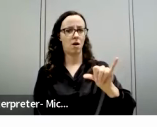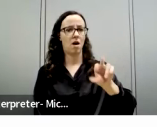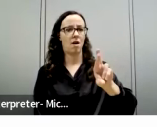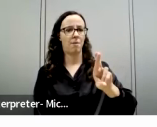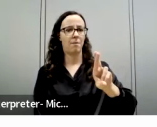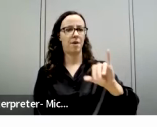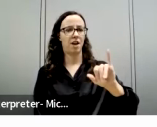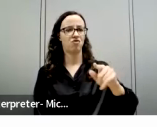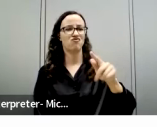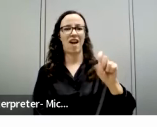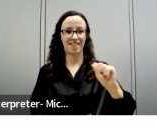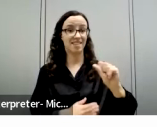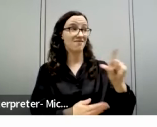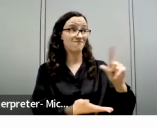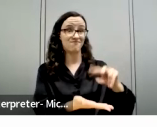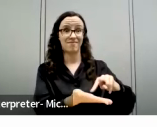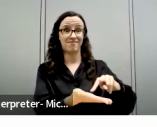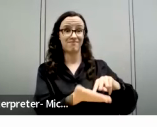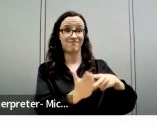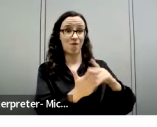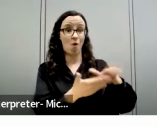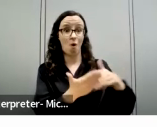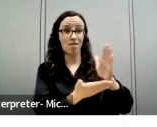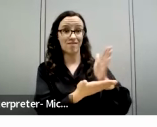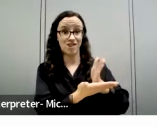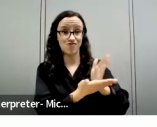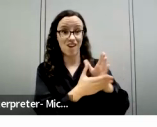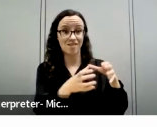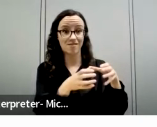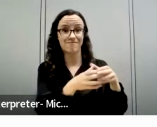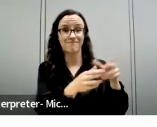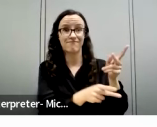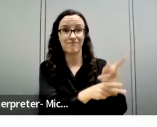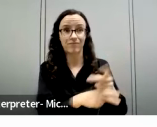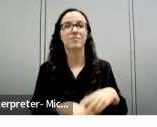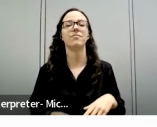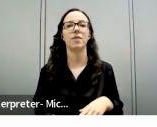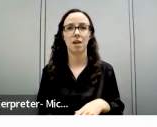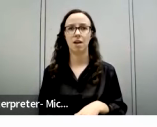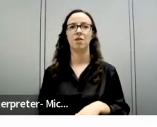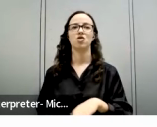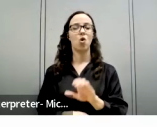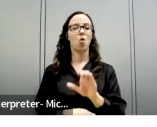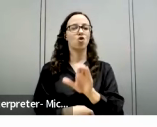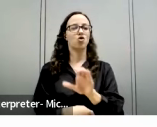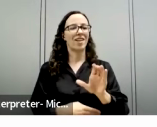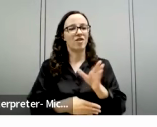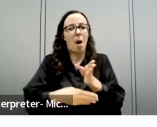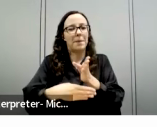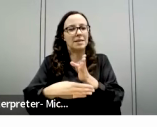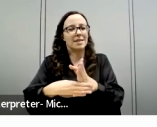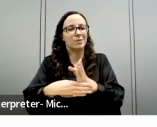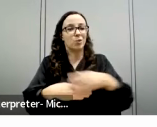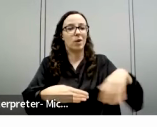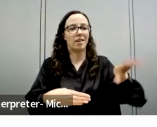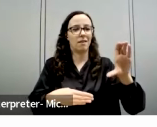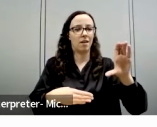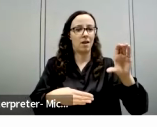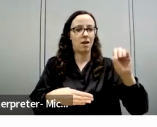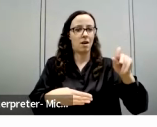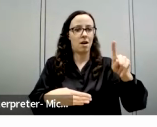of fall in the middle of a traditional copyrighted work and something that's in the public domain, which a lot of people are also familiar